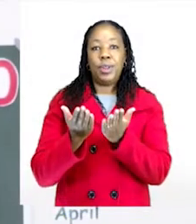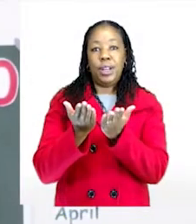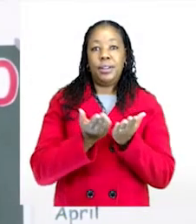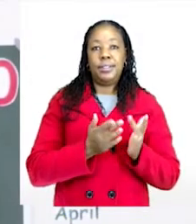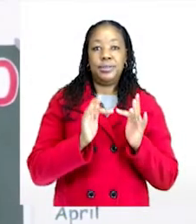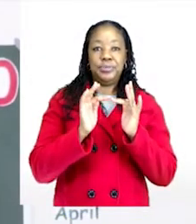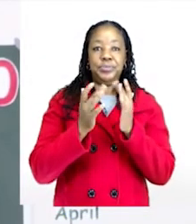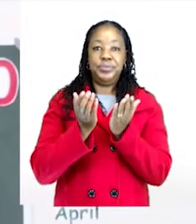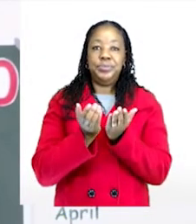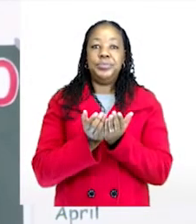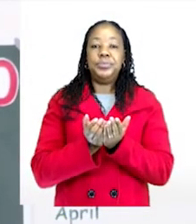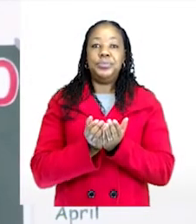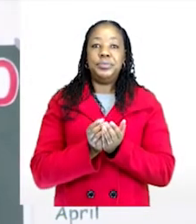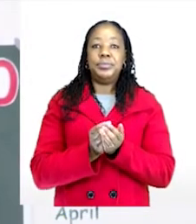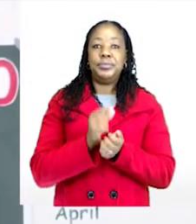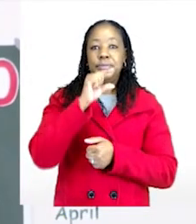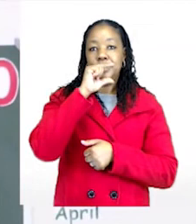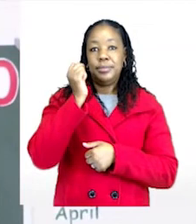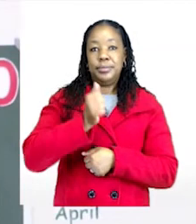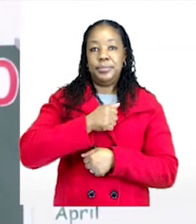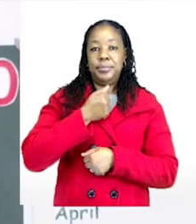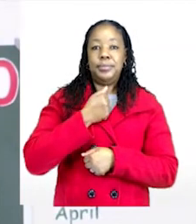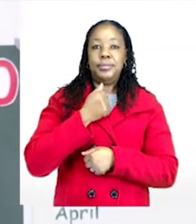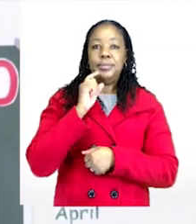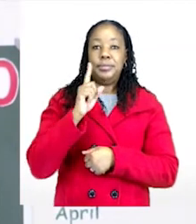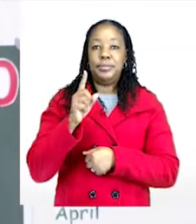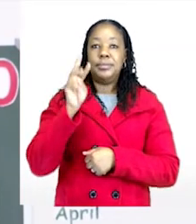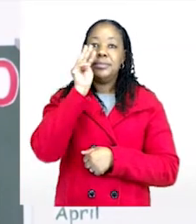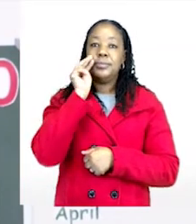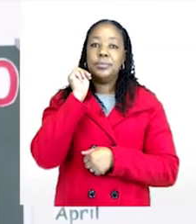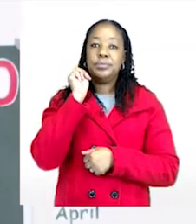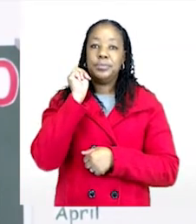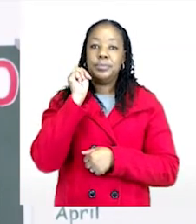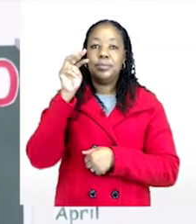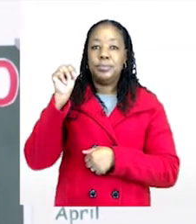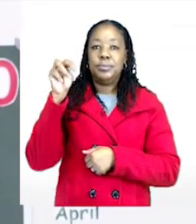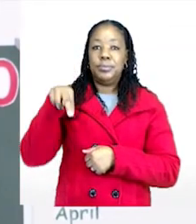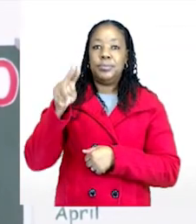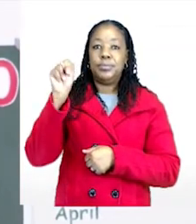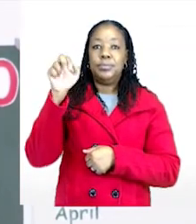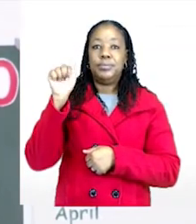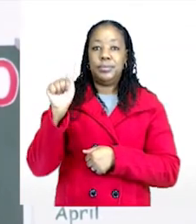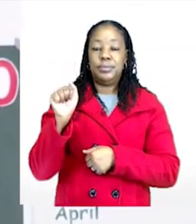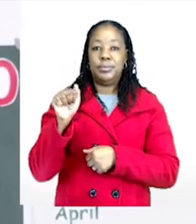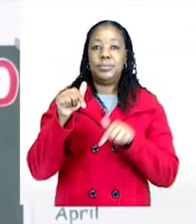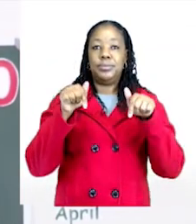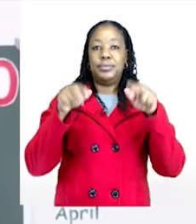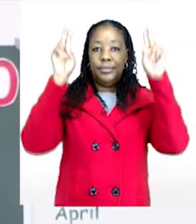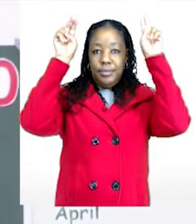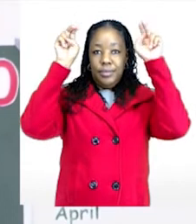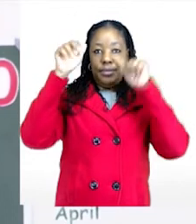Welcome to My Zone Online School. My name is Teacher Netsai. Our theme is